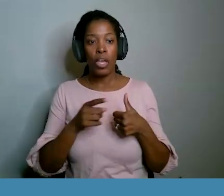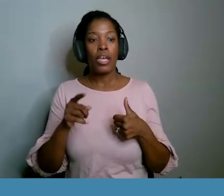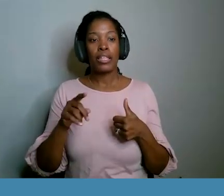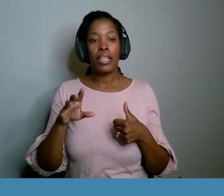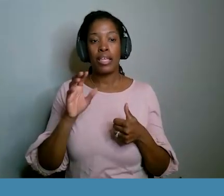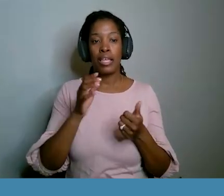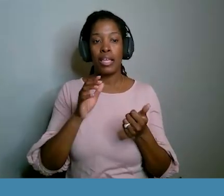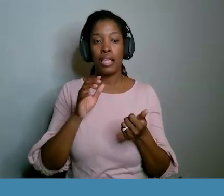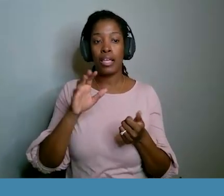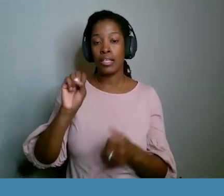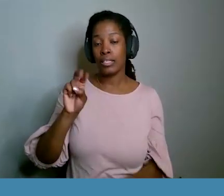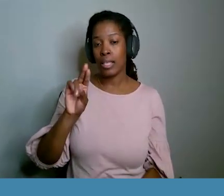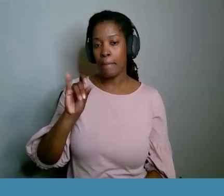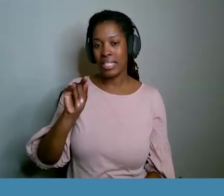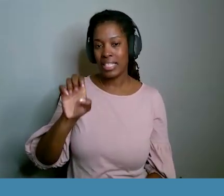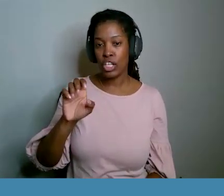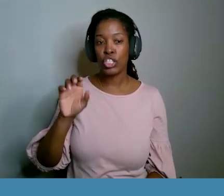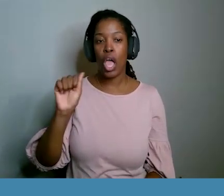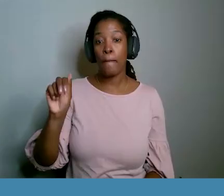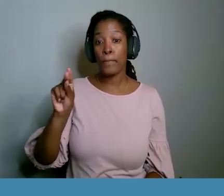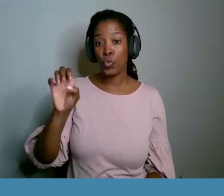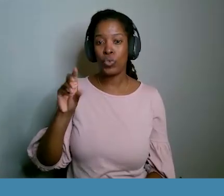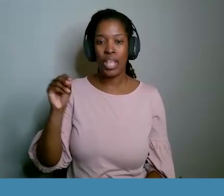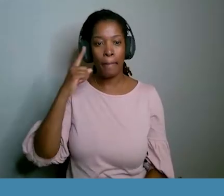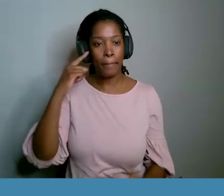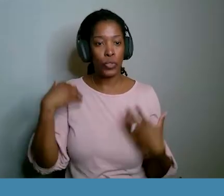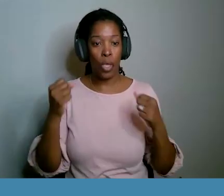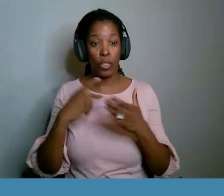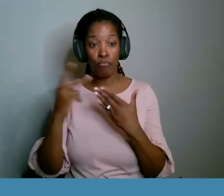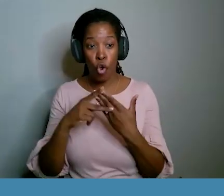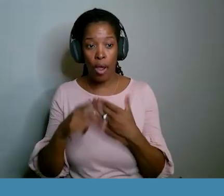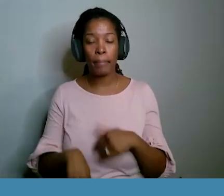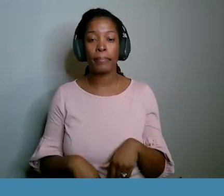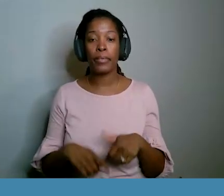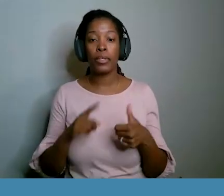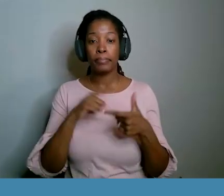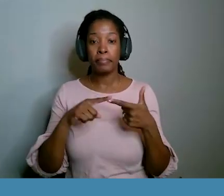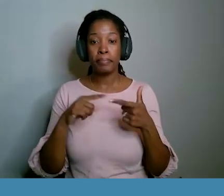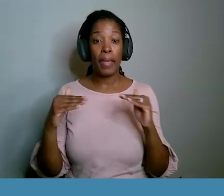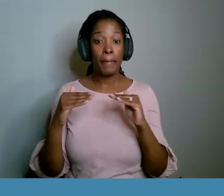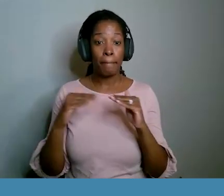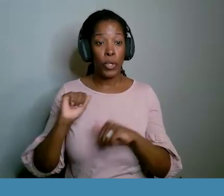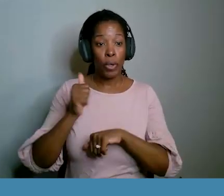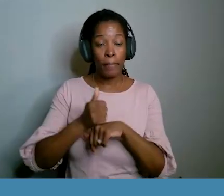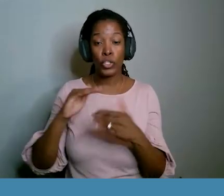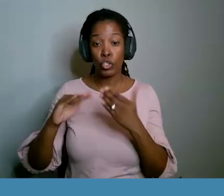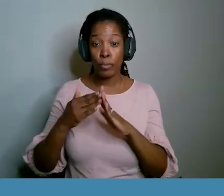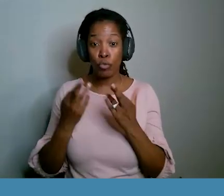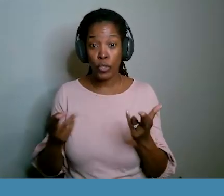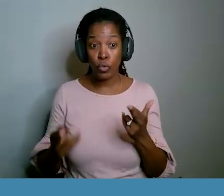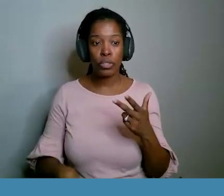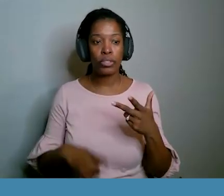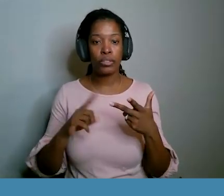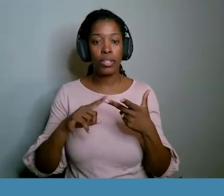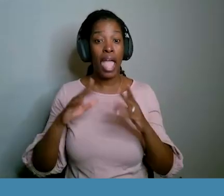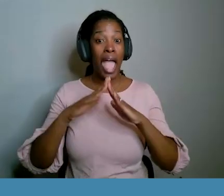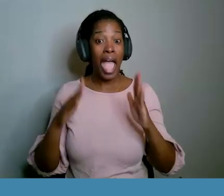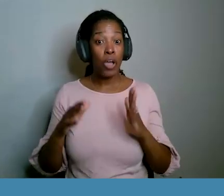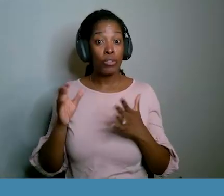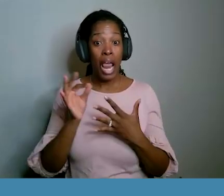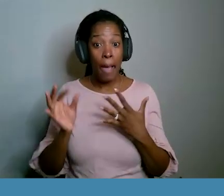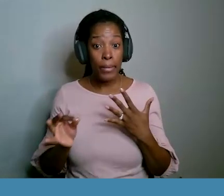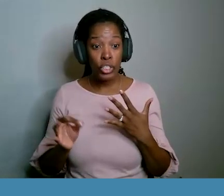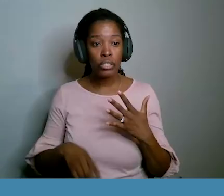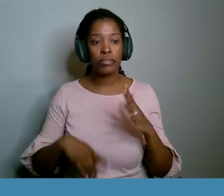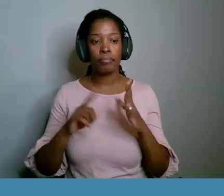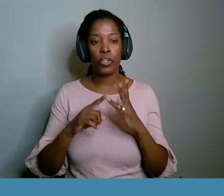health program. Then we'll move on to talking about peer-based community resources, some housing options, and then end on